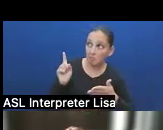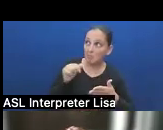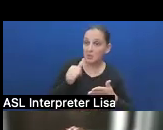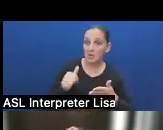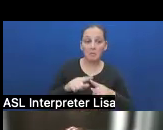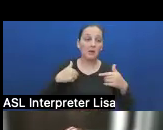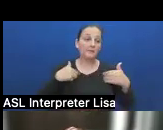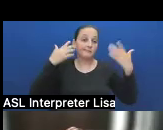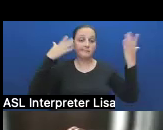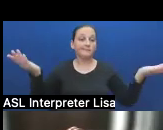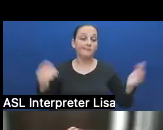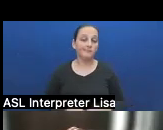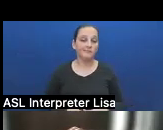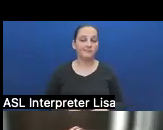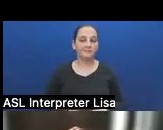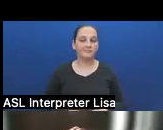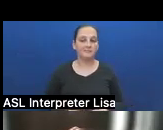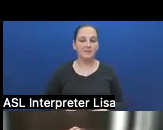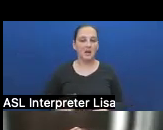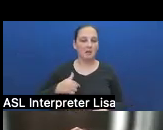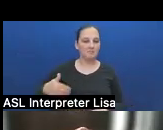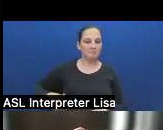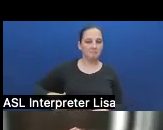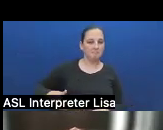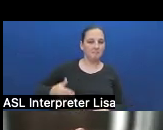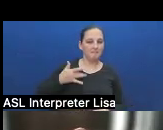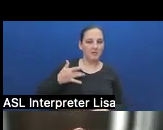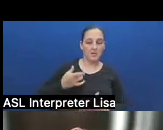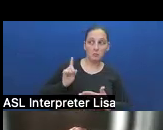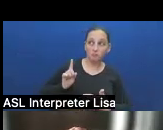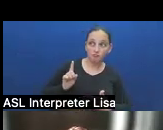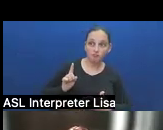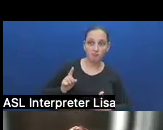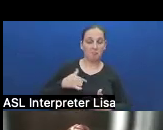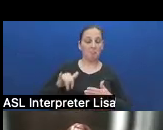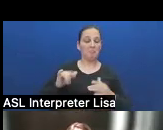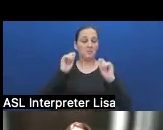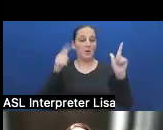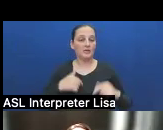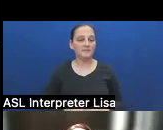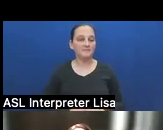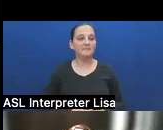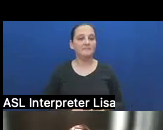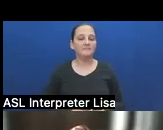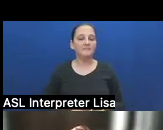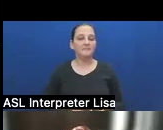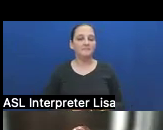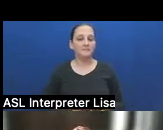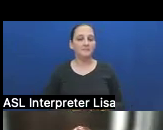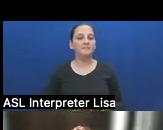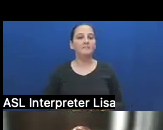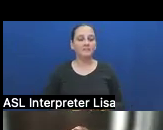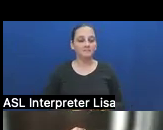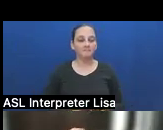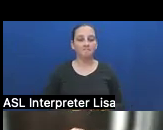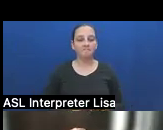know? That was my spidey sense, but it didn't happen. So I was surprised. So we have out